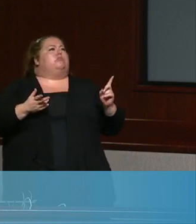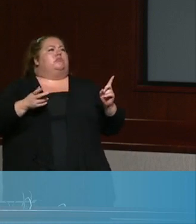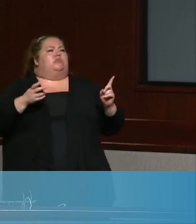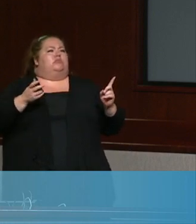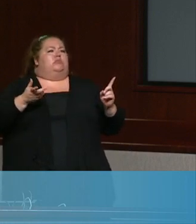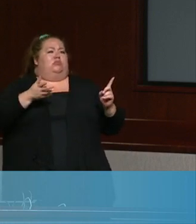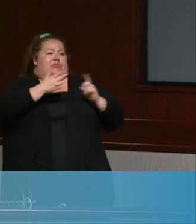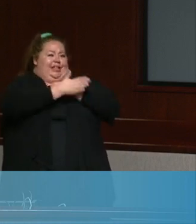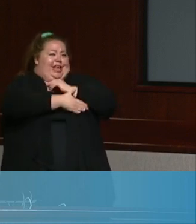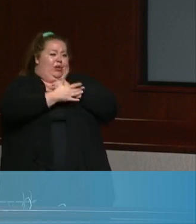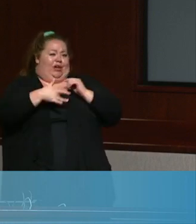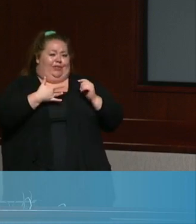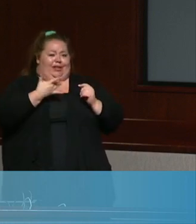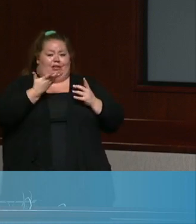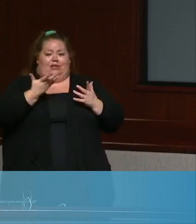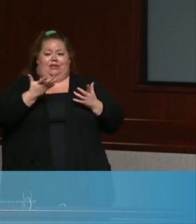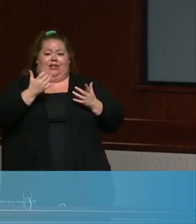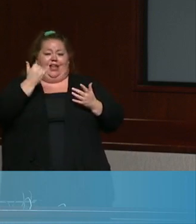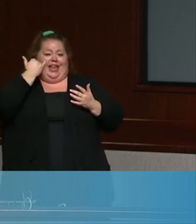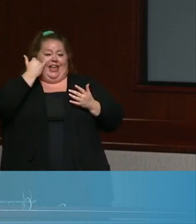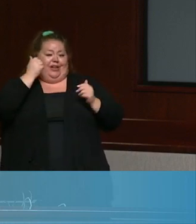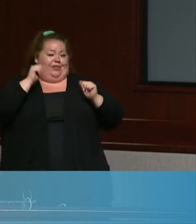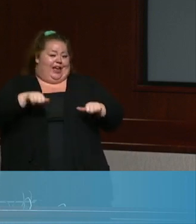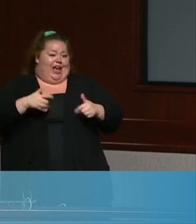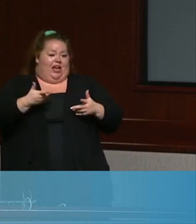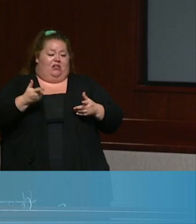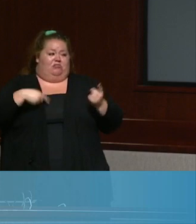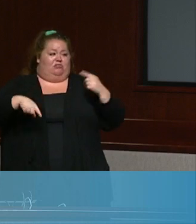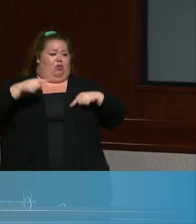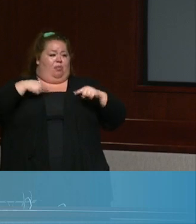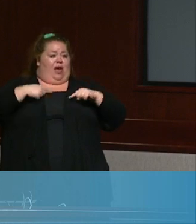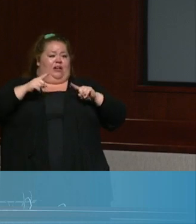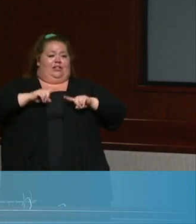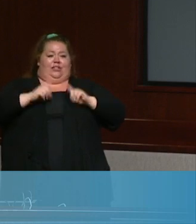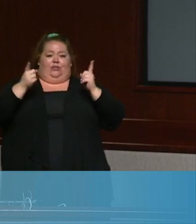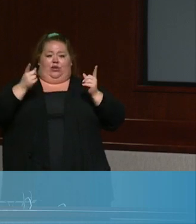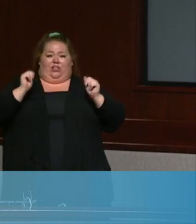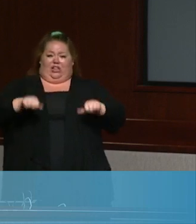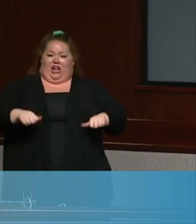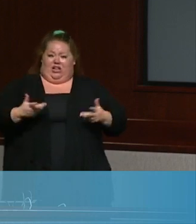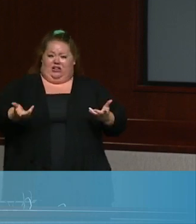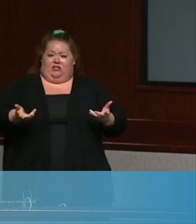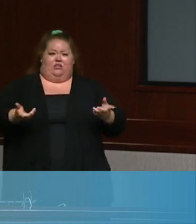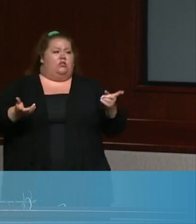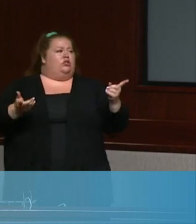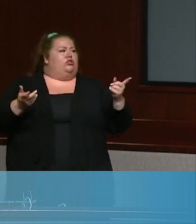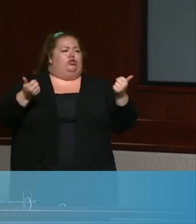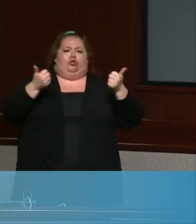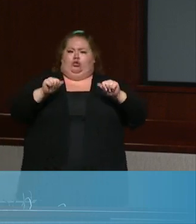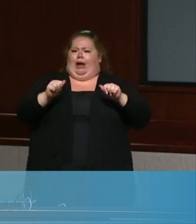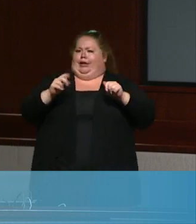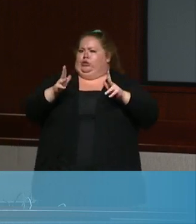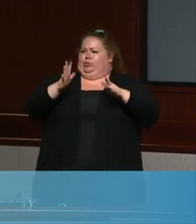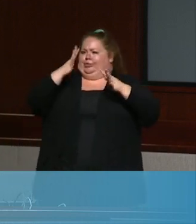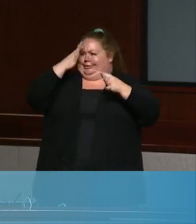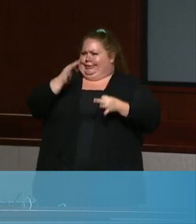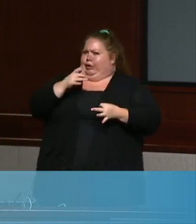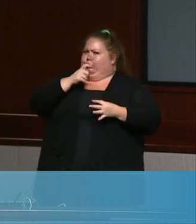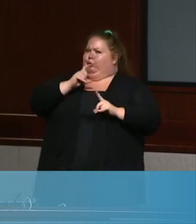the county would have done differently going back? Okay, thanks, Carrie. I think we're trying to decide who's going to answer that